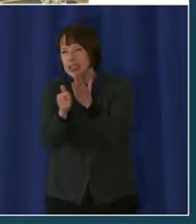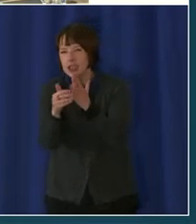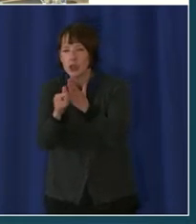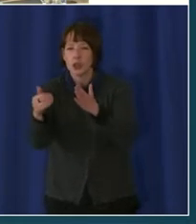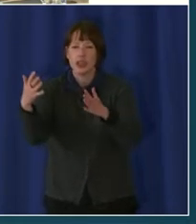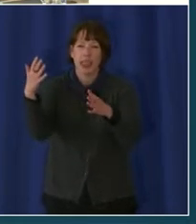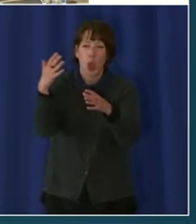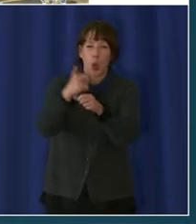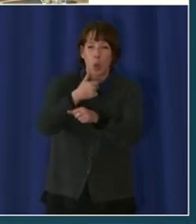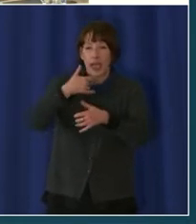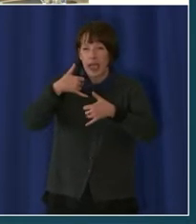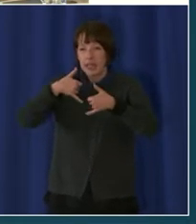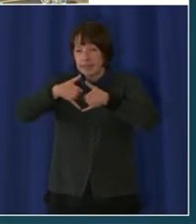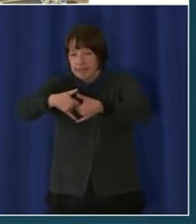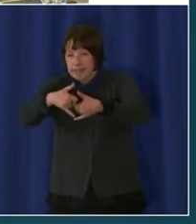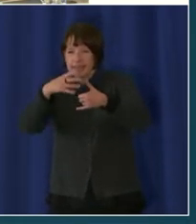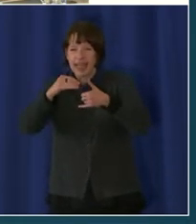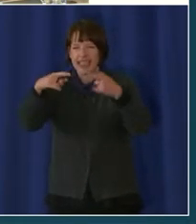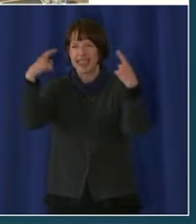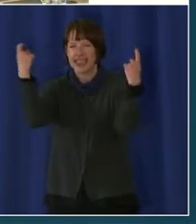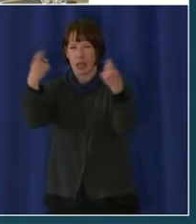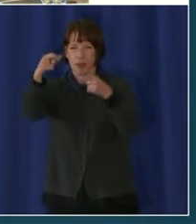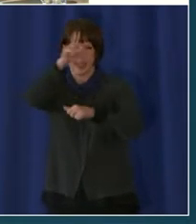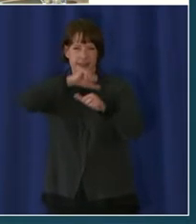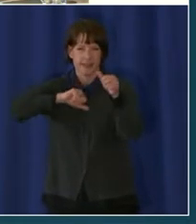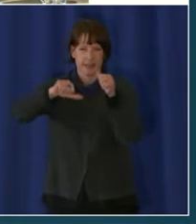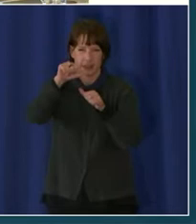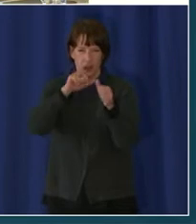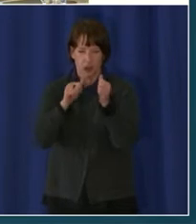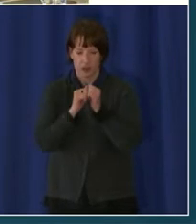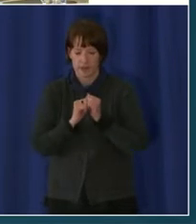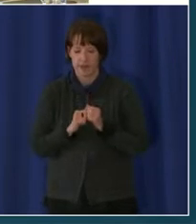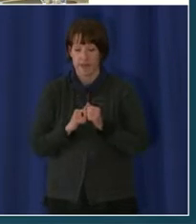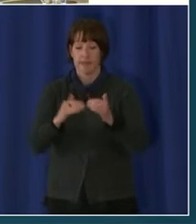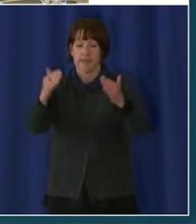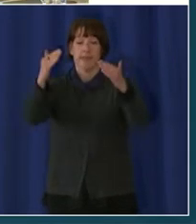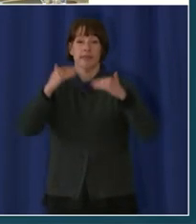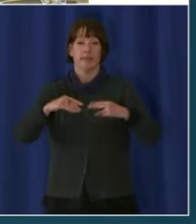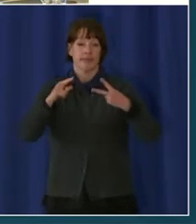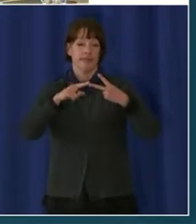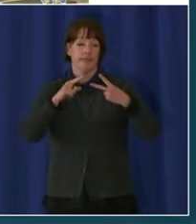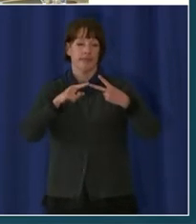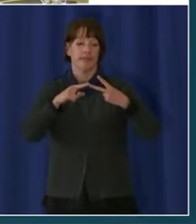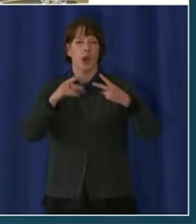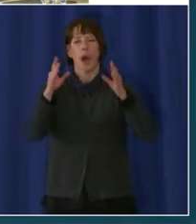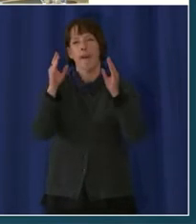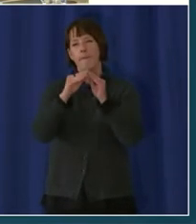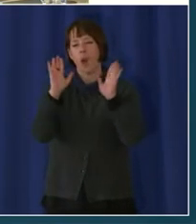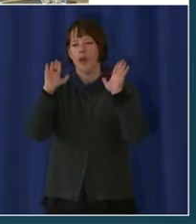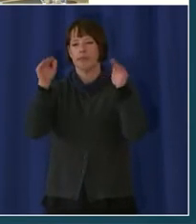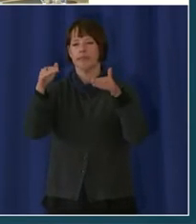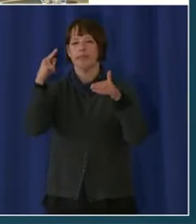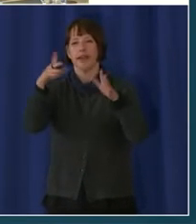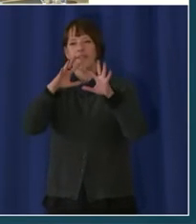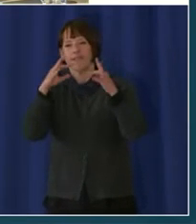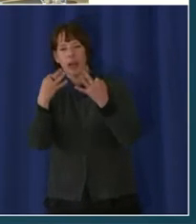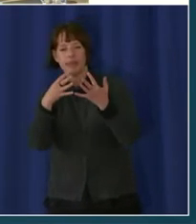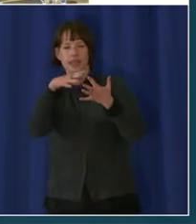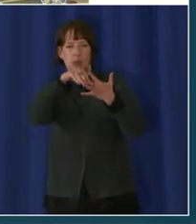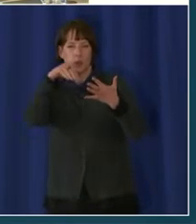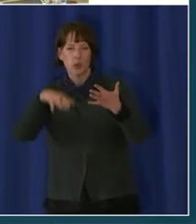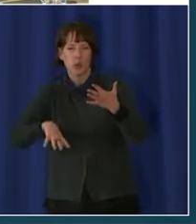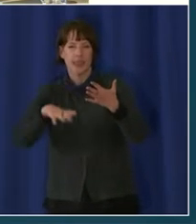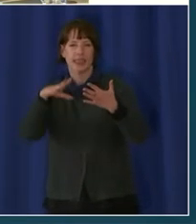and win trophies and celebrate. And so our next event that we're going to be having, which is more for families,